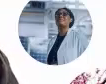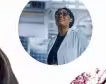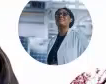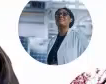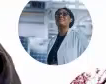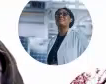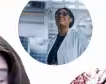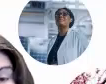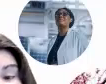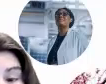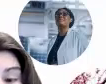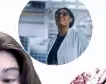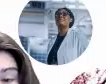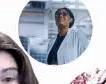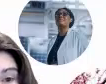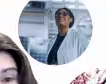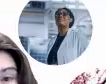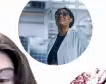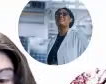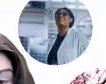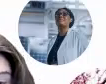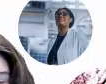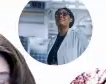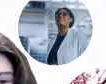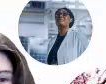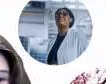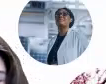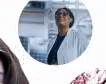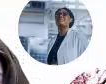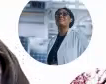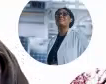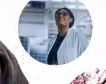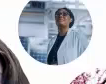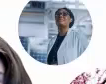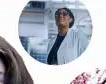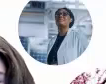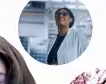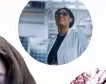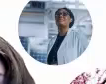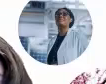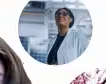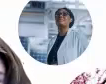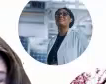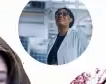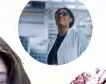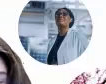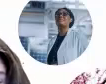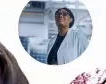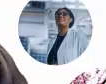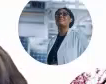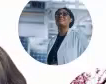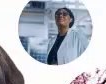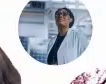Now I'll give a quick snapshot of the AAAS S-STEM REC. So in October 2022, through